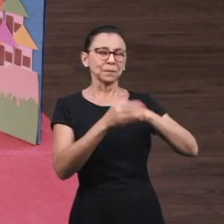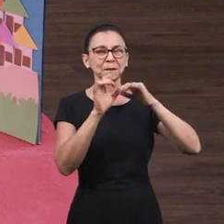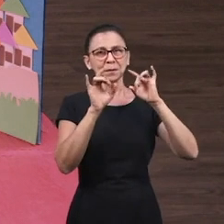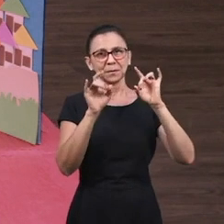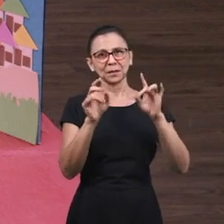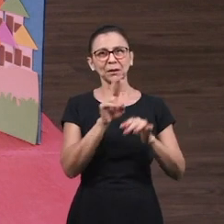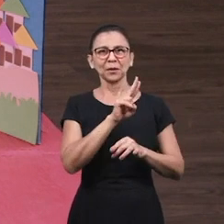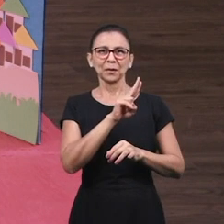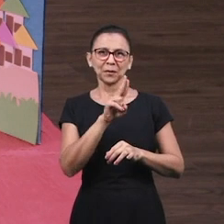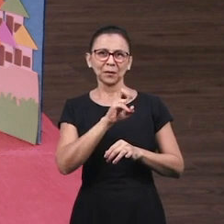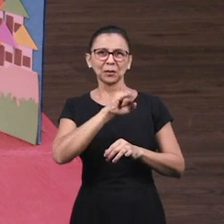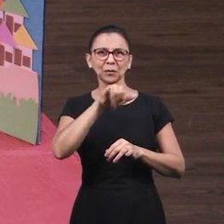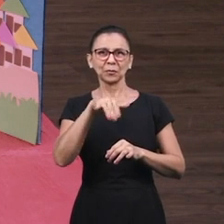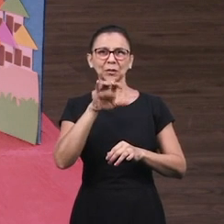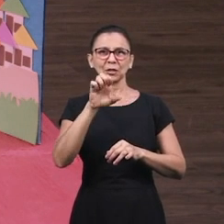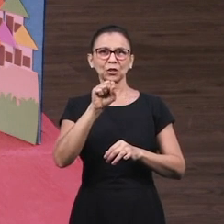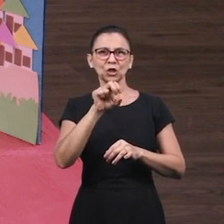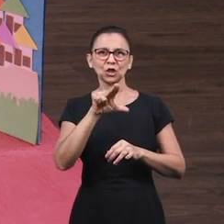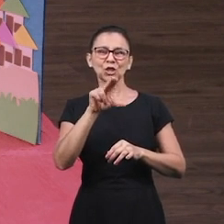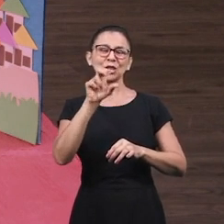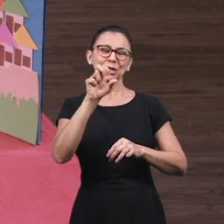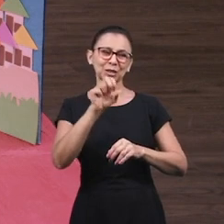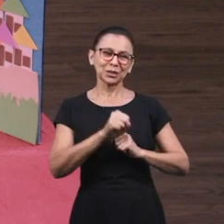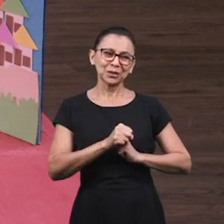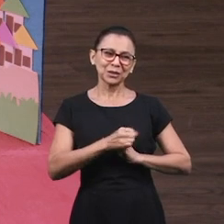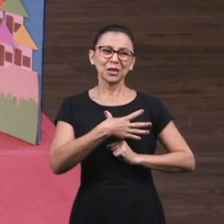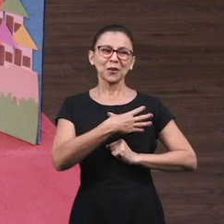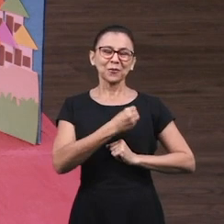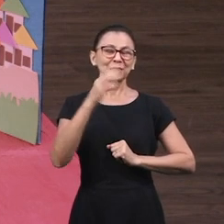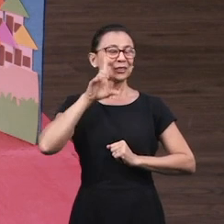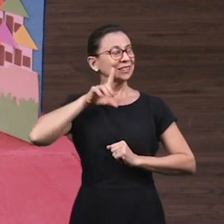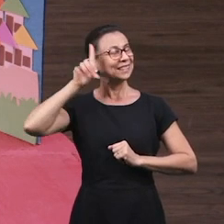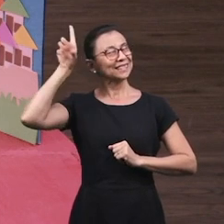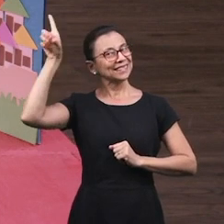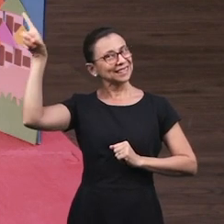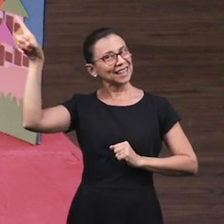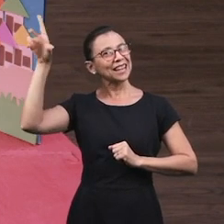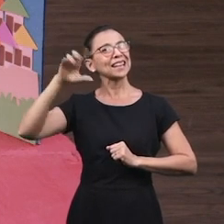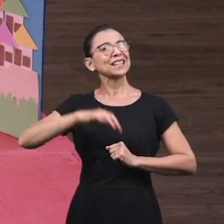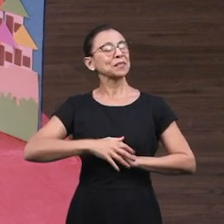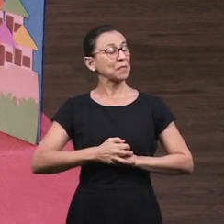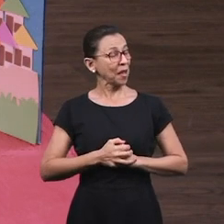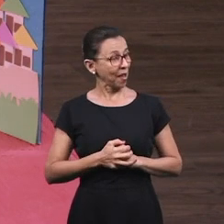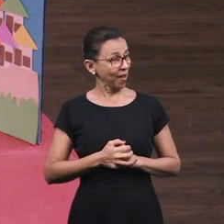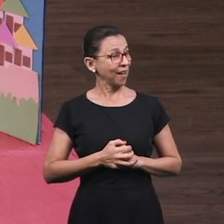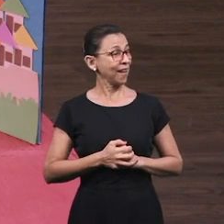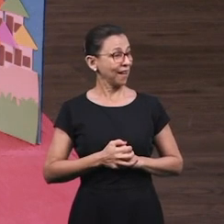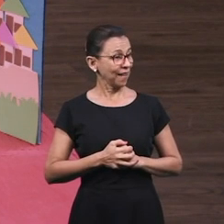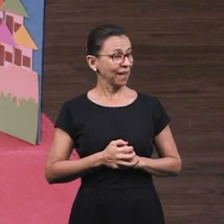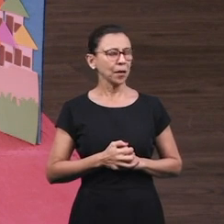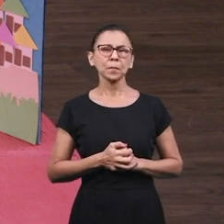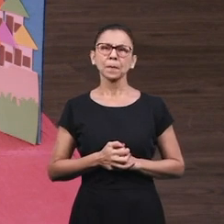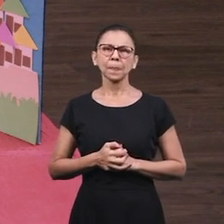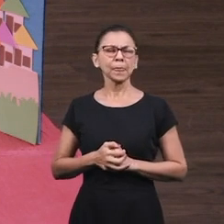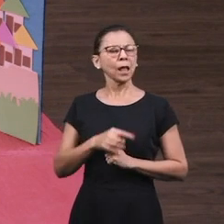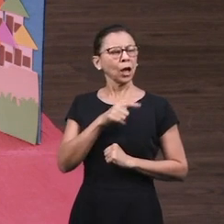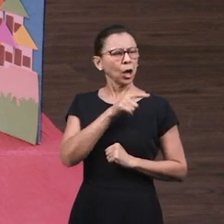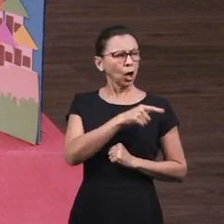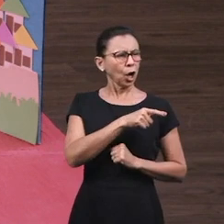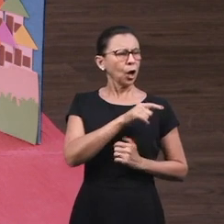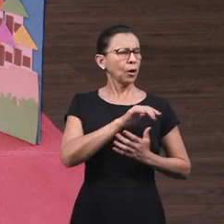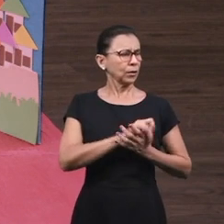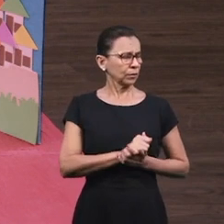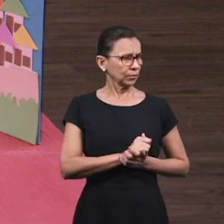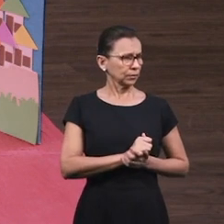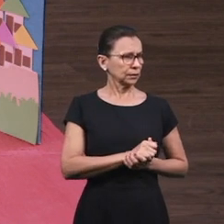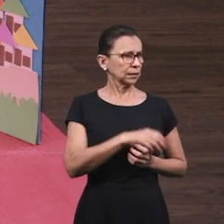would be Jesus. He would be Son of God, Son of the Highest, and she would be